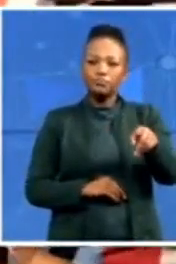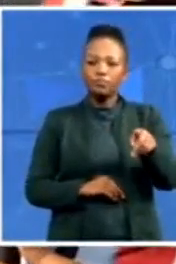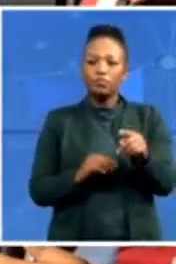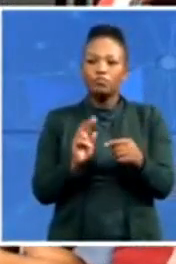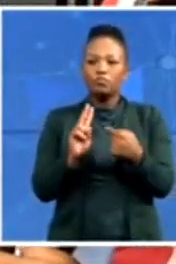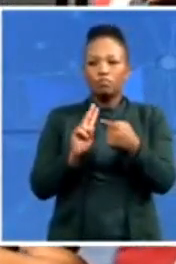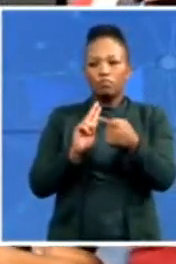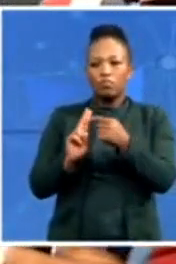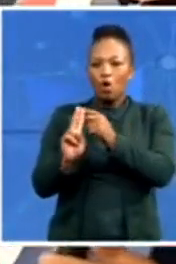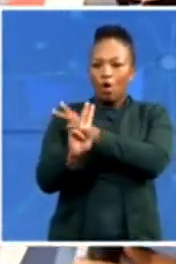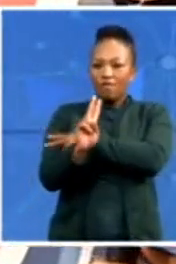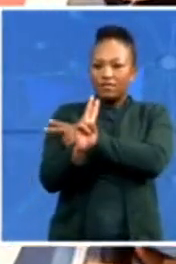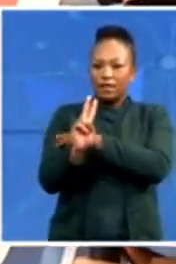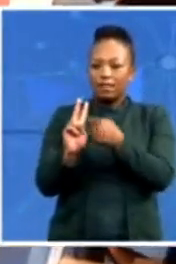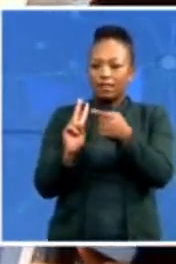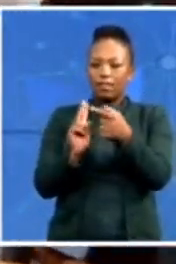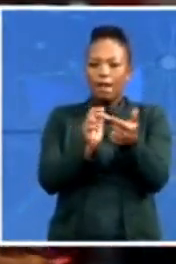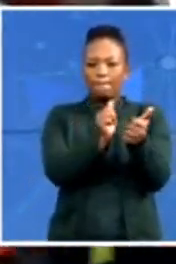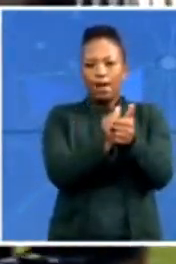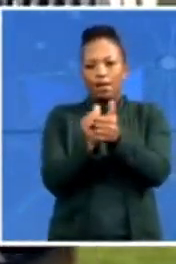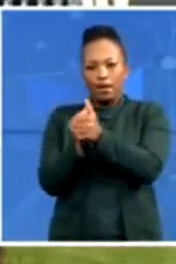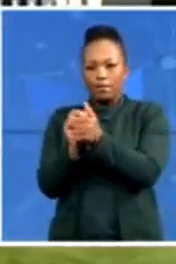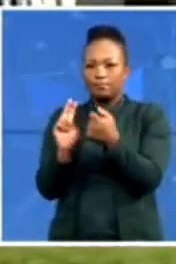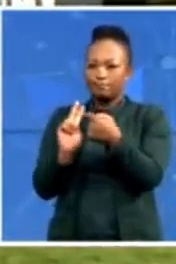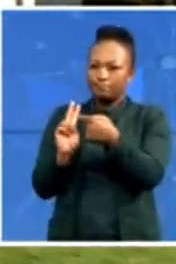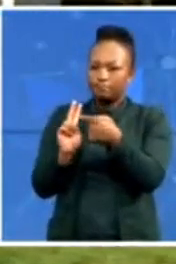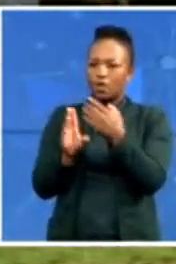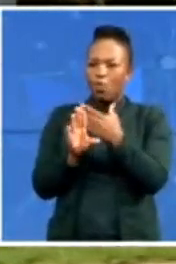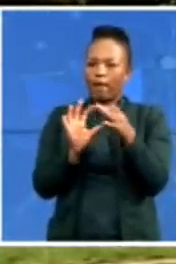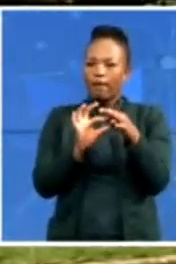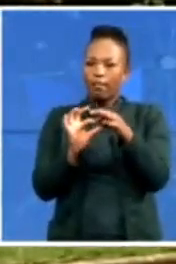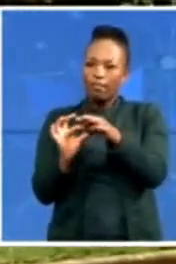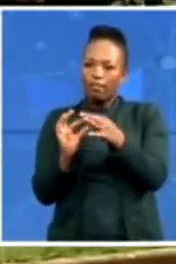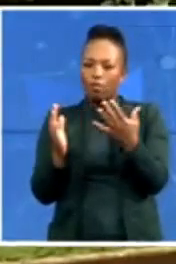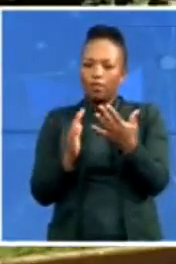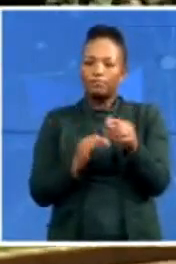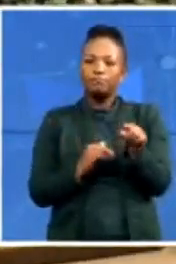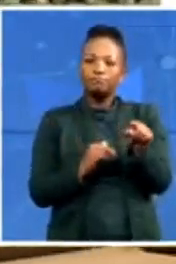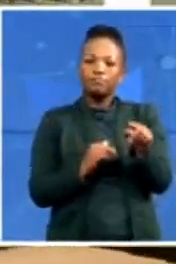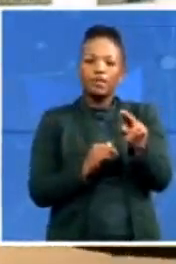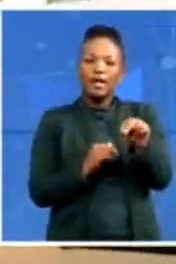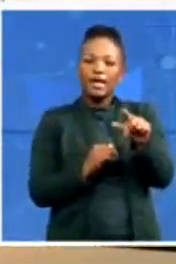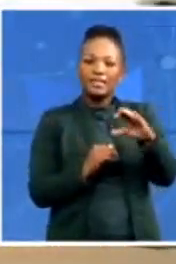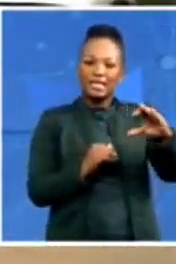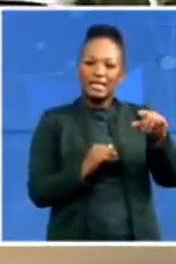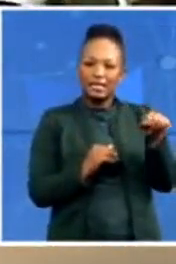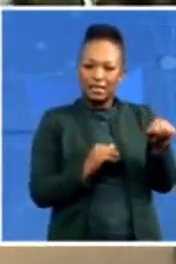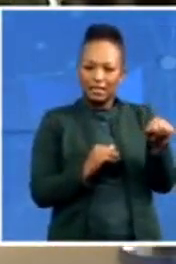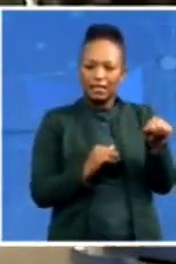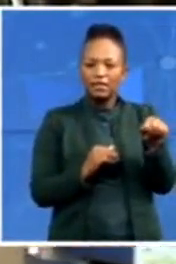partners and work together at the National Lottery Board. So what has been happening is